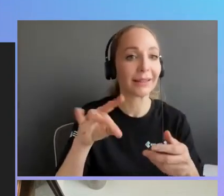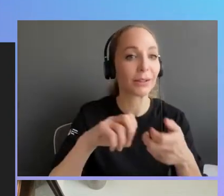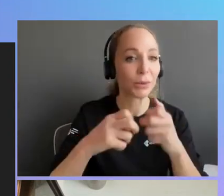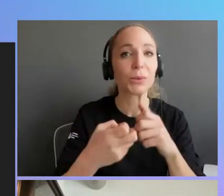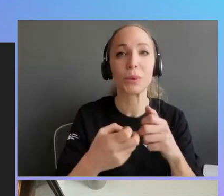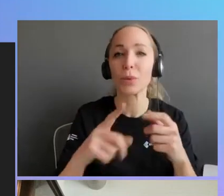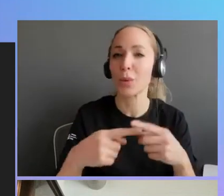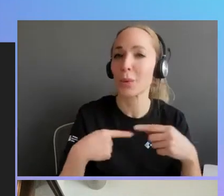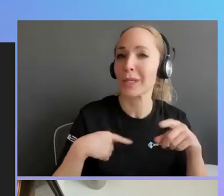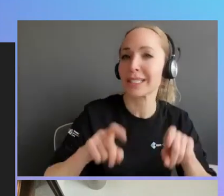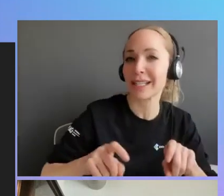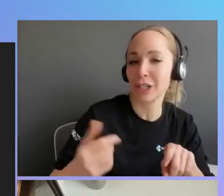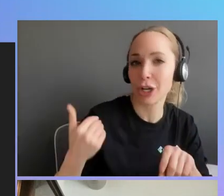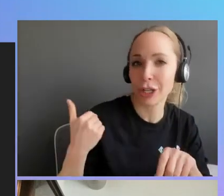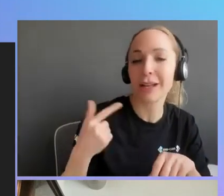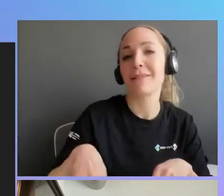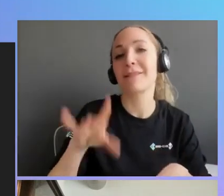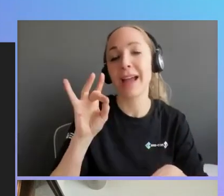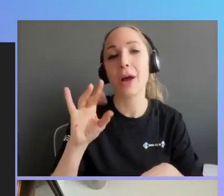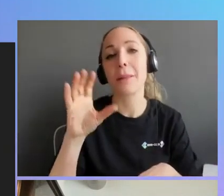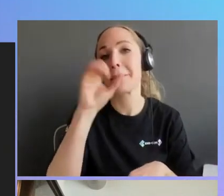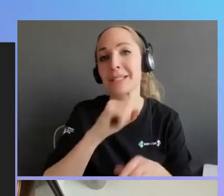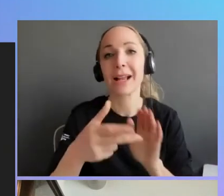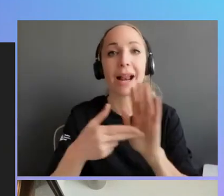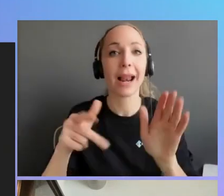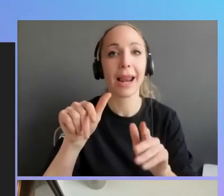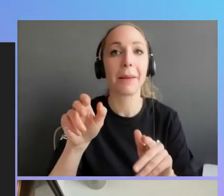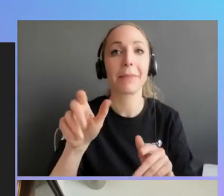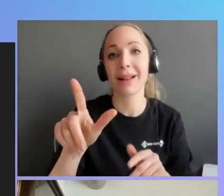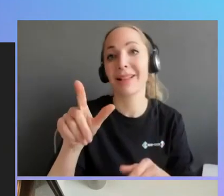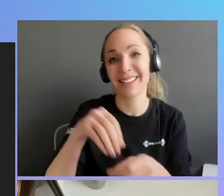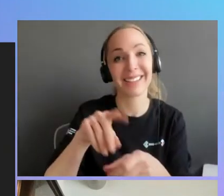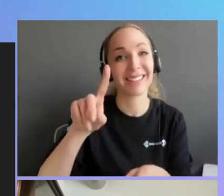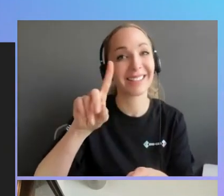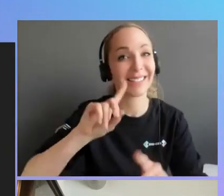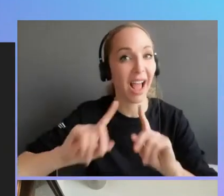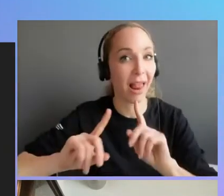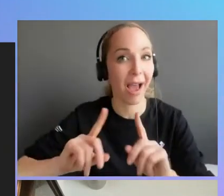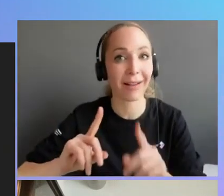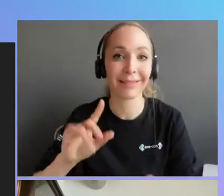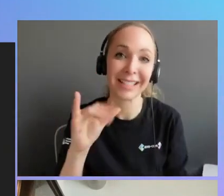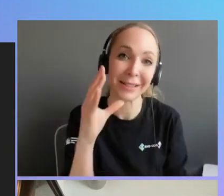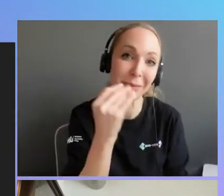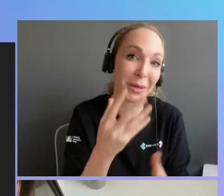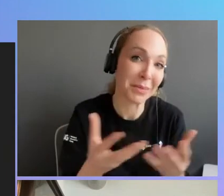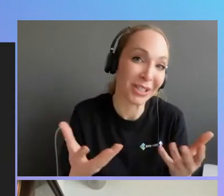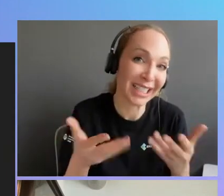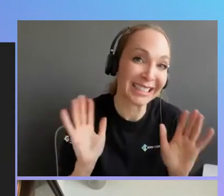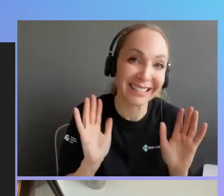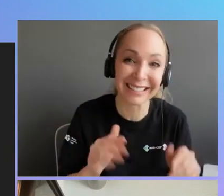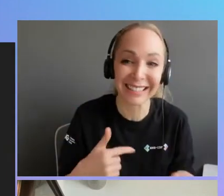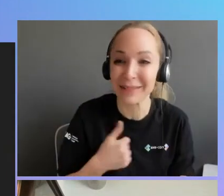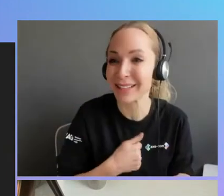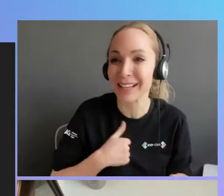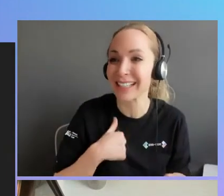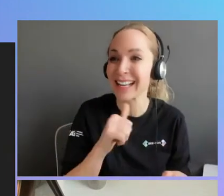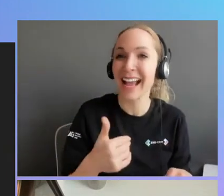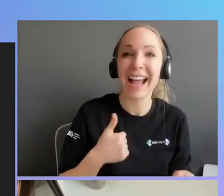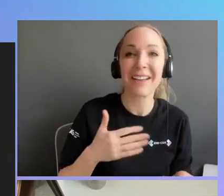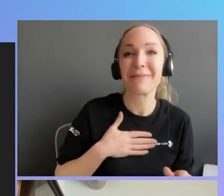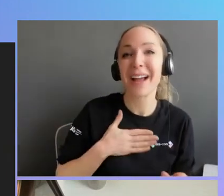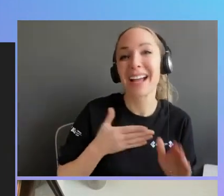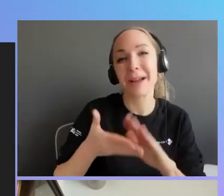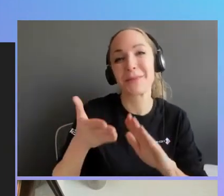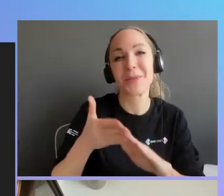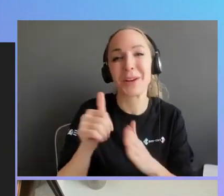form element missing a label in our dialog. And that's pretty much it. Sorry that I didn't have my No problem. No my problem, upgraded Harris. account for that